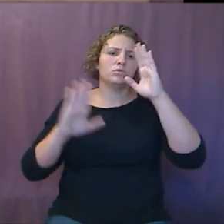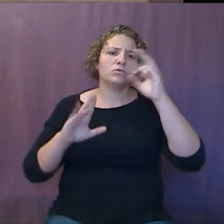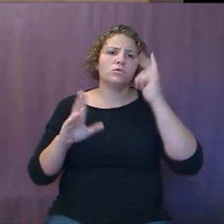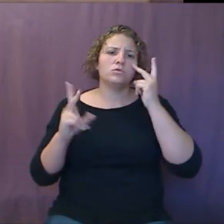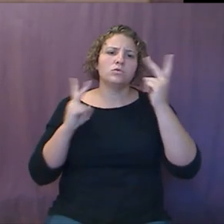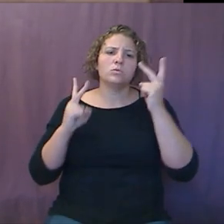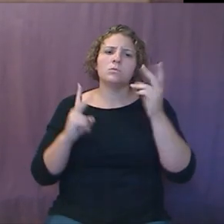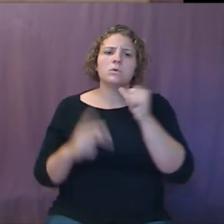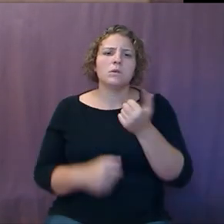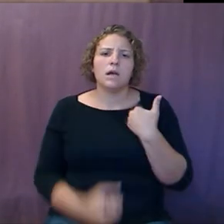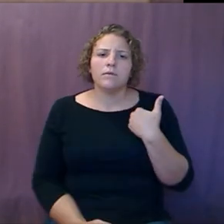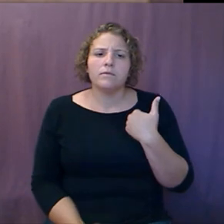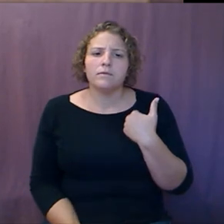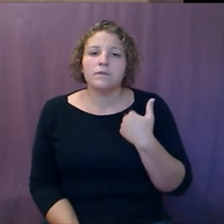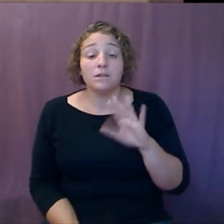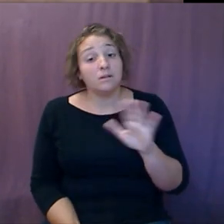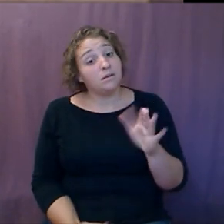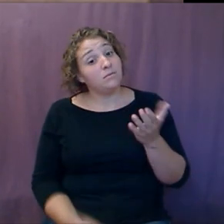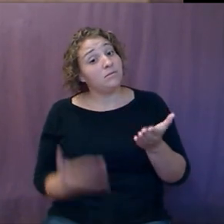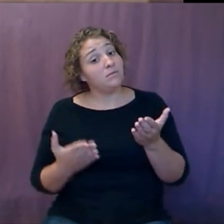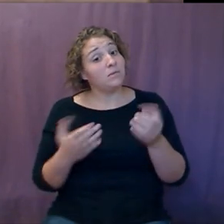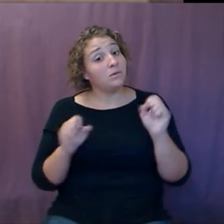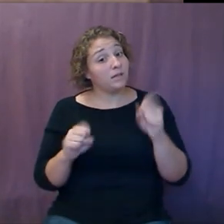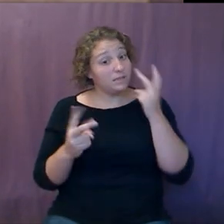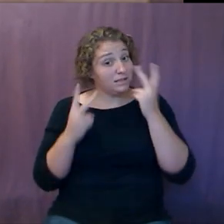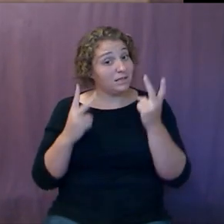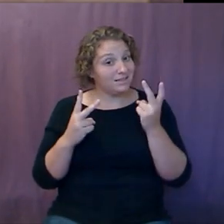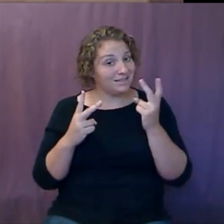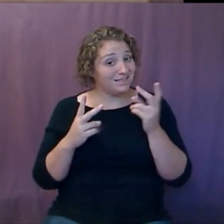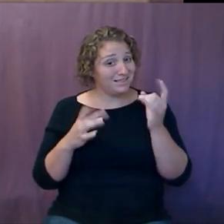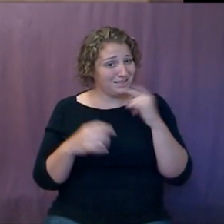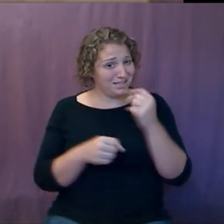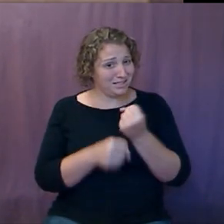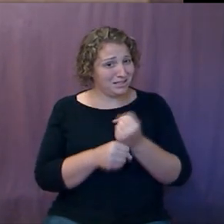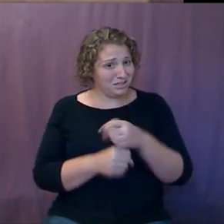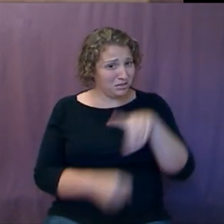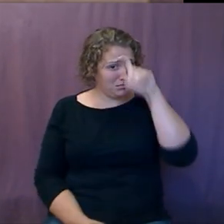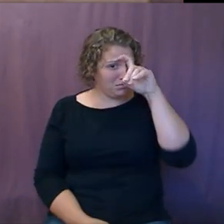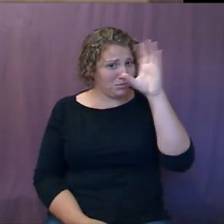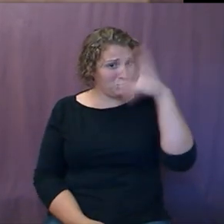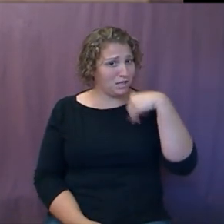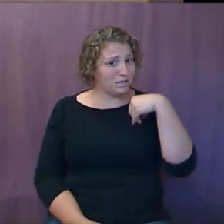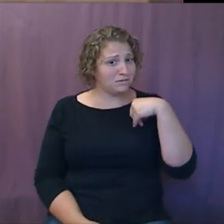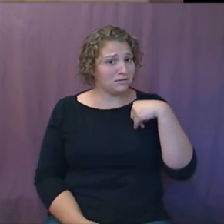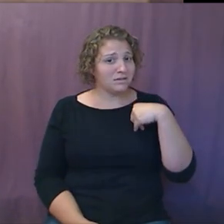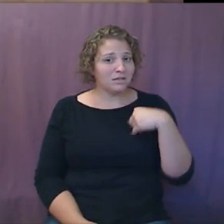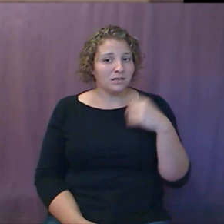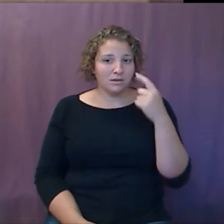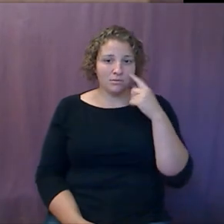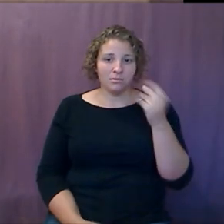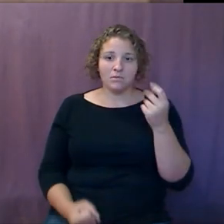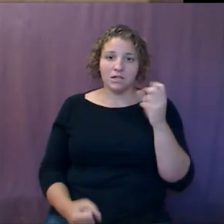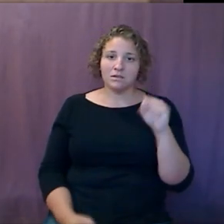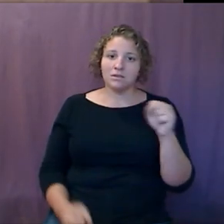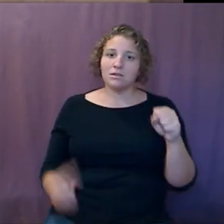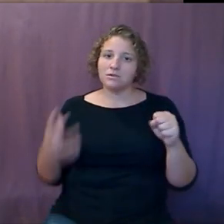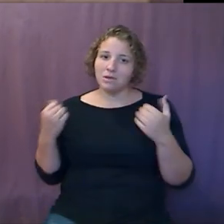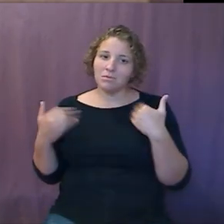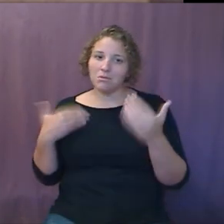to differ we might actually see some pretty weird has it been a strange year how many would say yes how many says how it goes for you